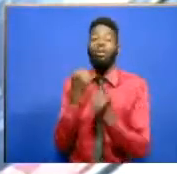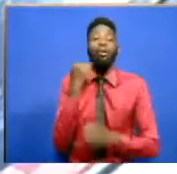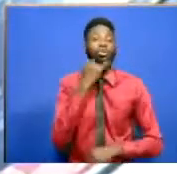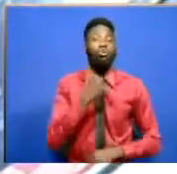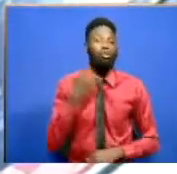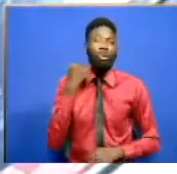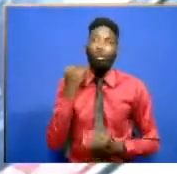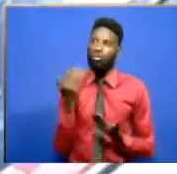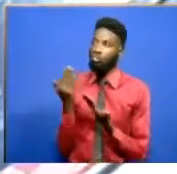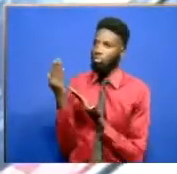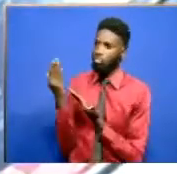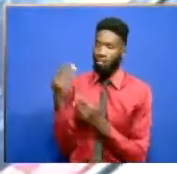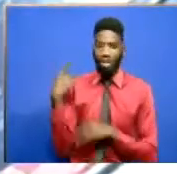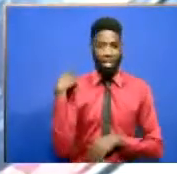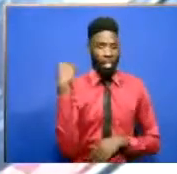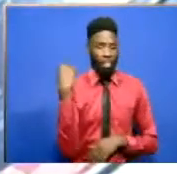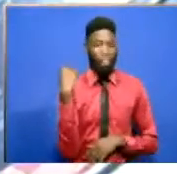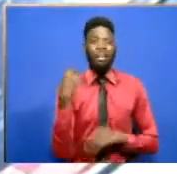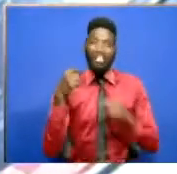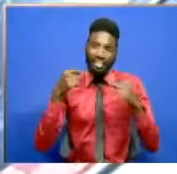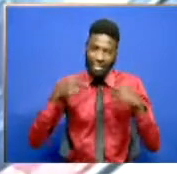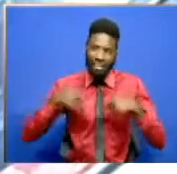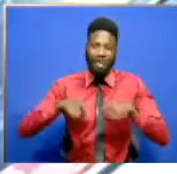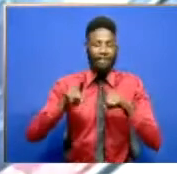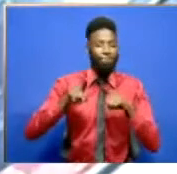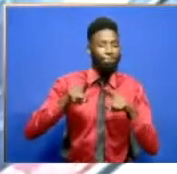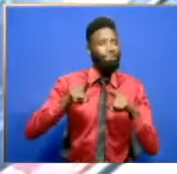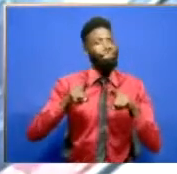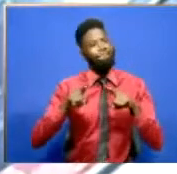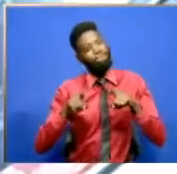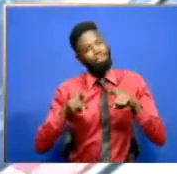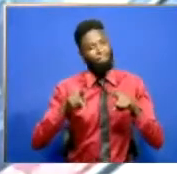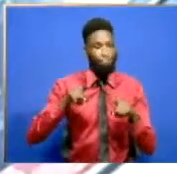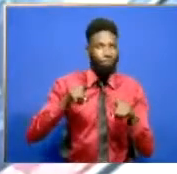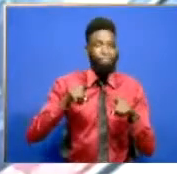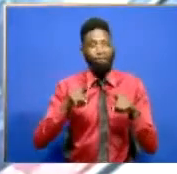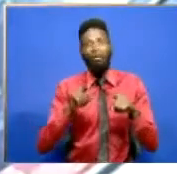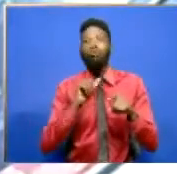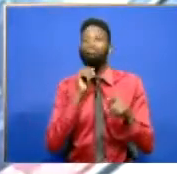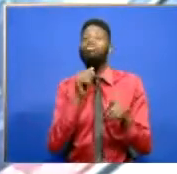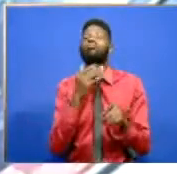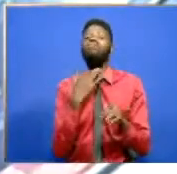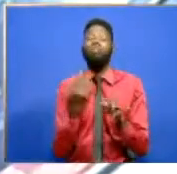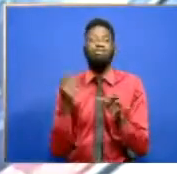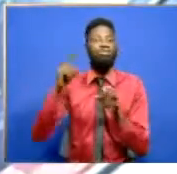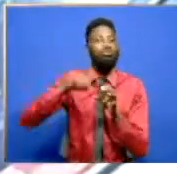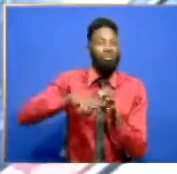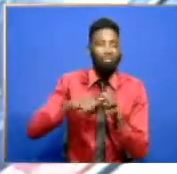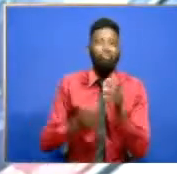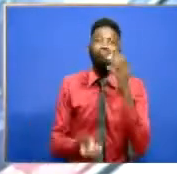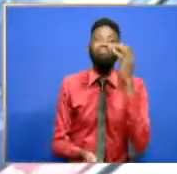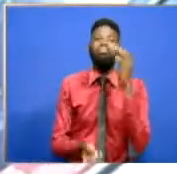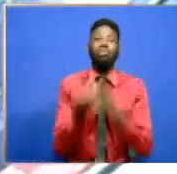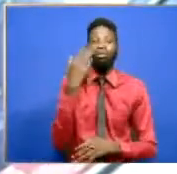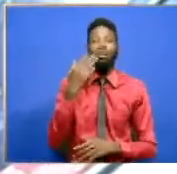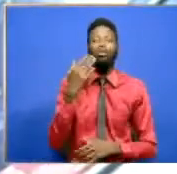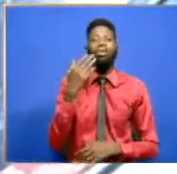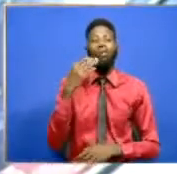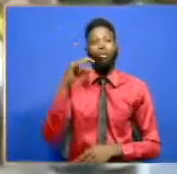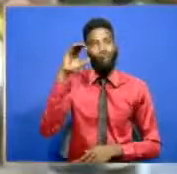who has in the recent weeks appeared reluctant to buy into the idea of forming a coastal region political